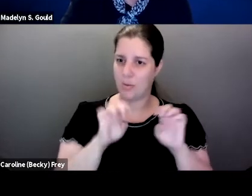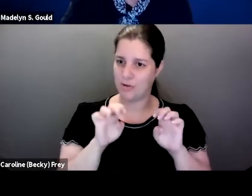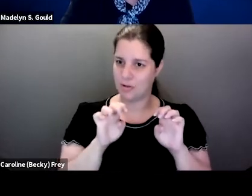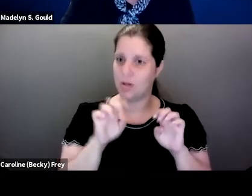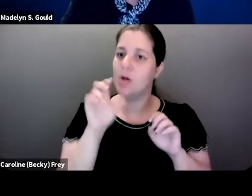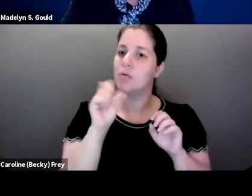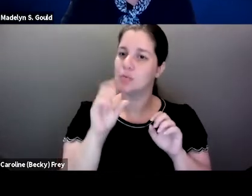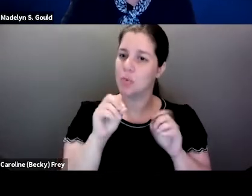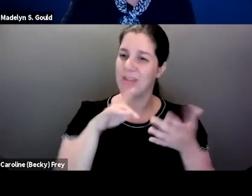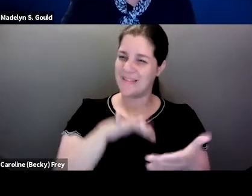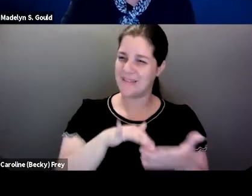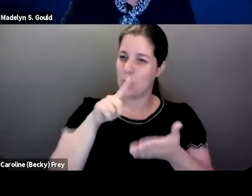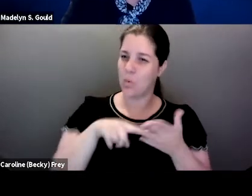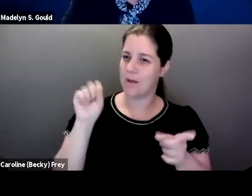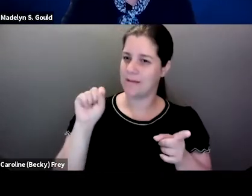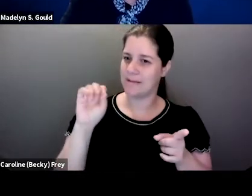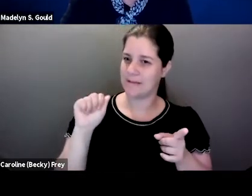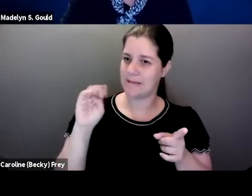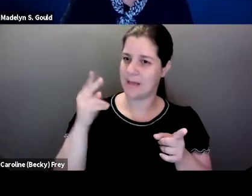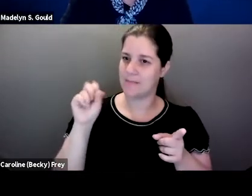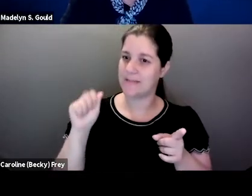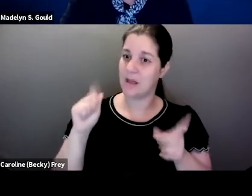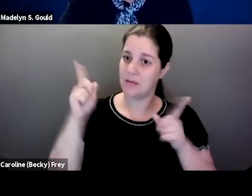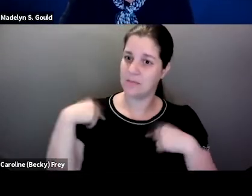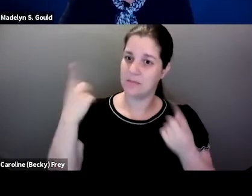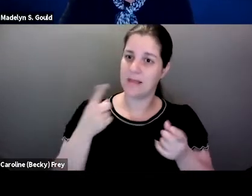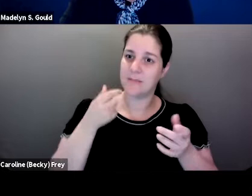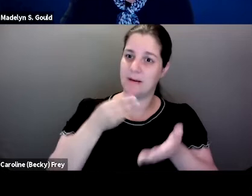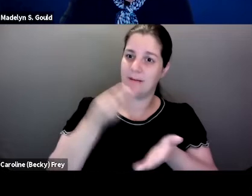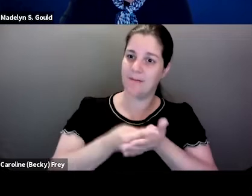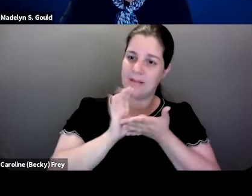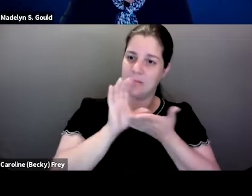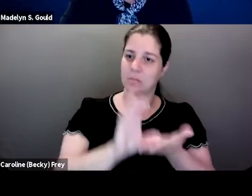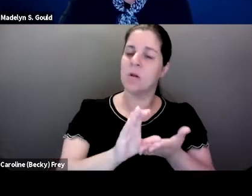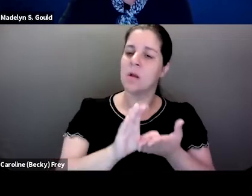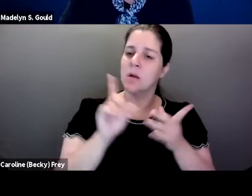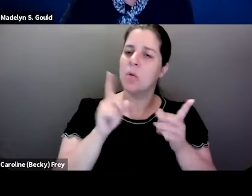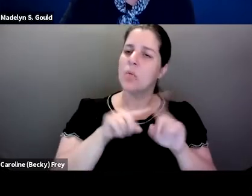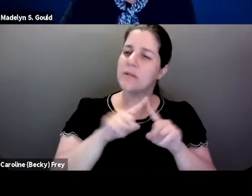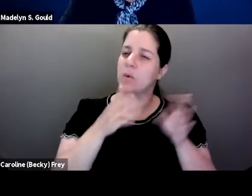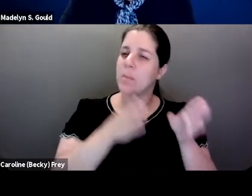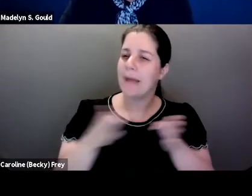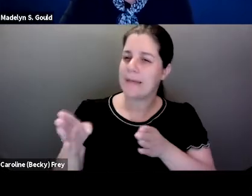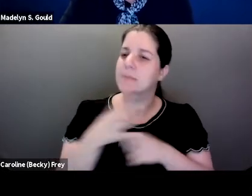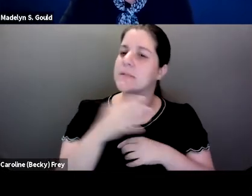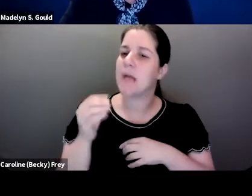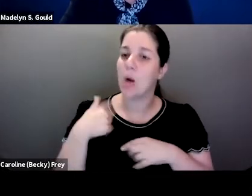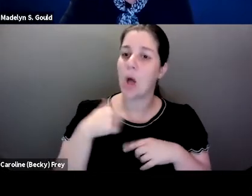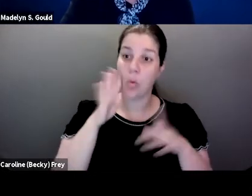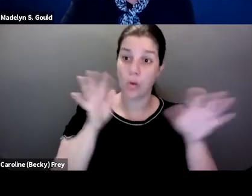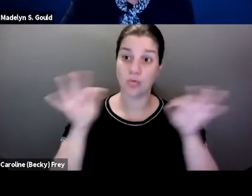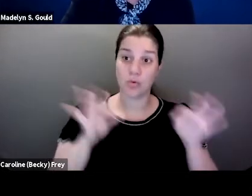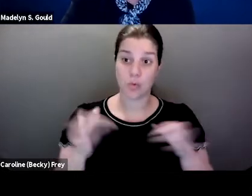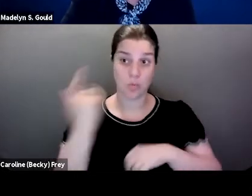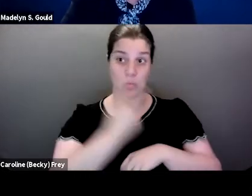has been funding really continuously through different mechanisms. And what I'll be describing